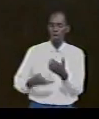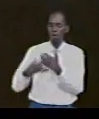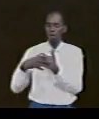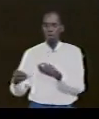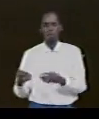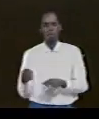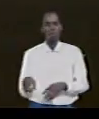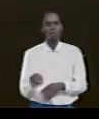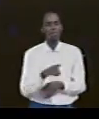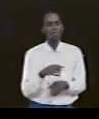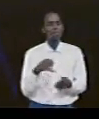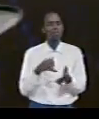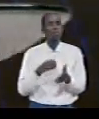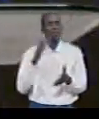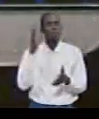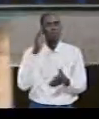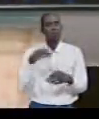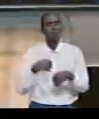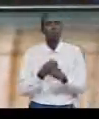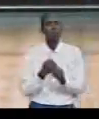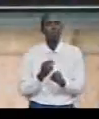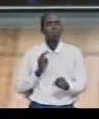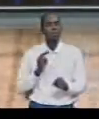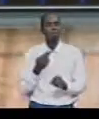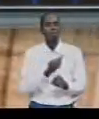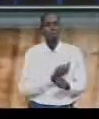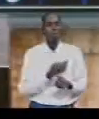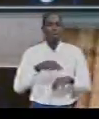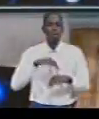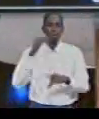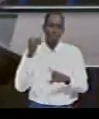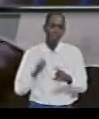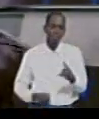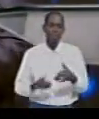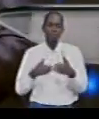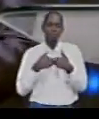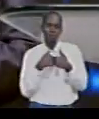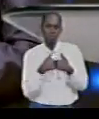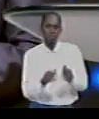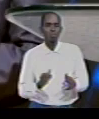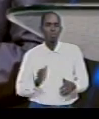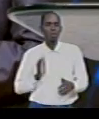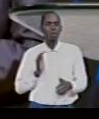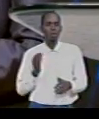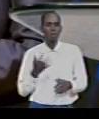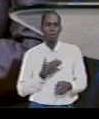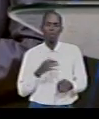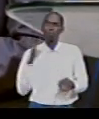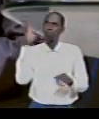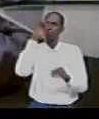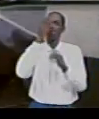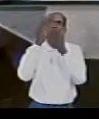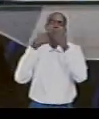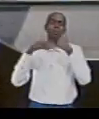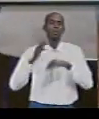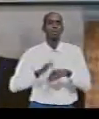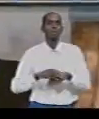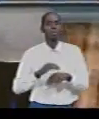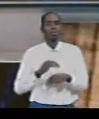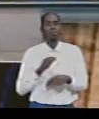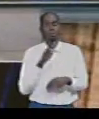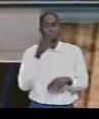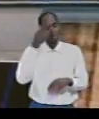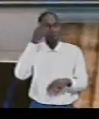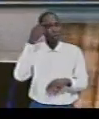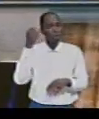reason, it will make us eventually lose and miss the kingdom of God.